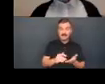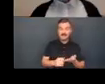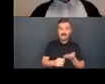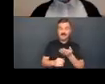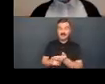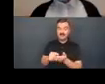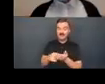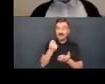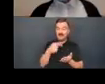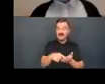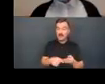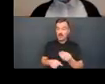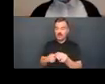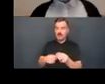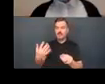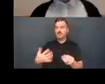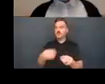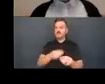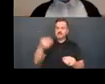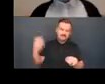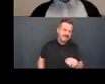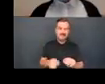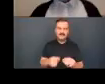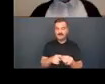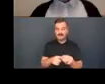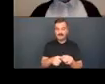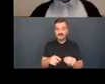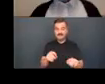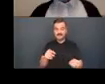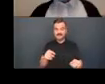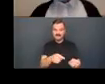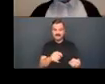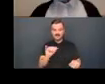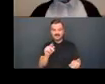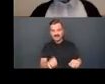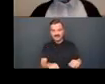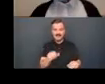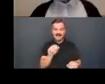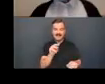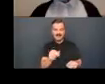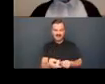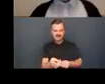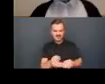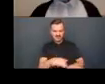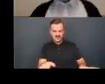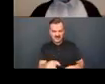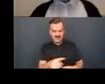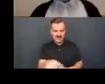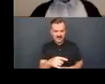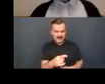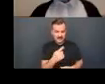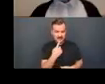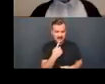too expensive. the, uh, Jake and Amy, two children in studies are asked,